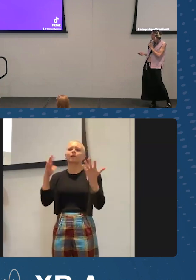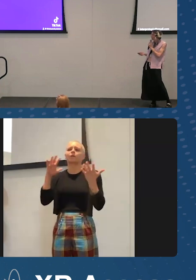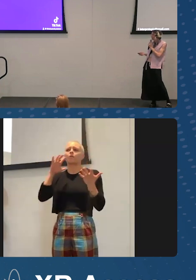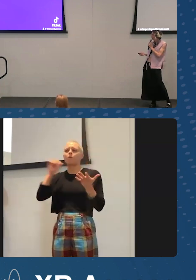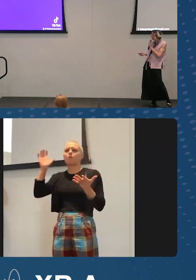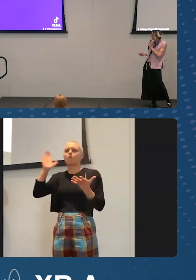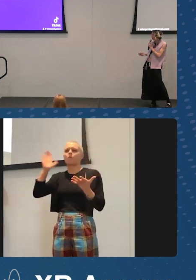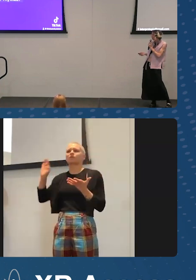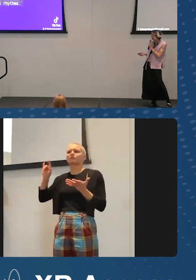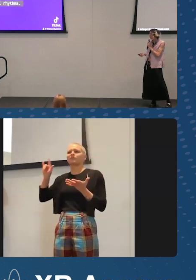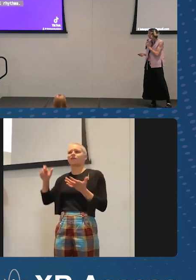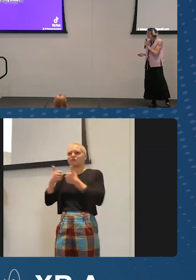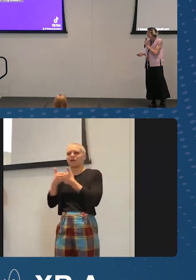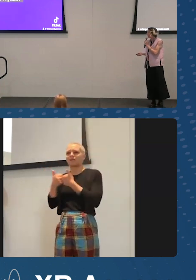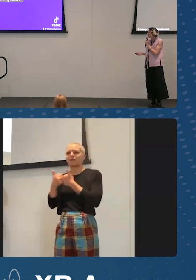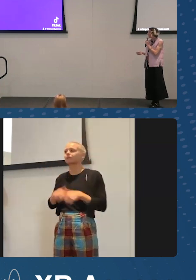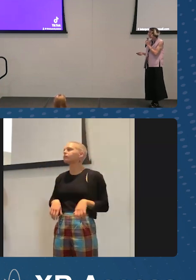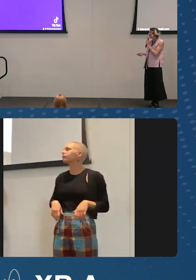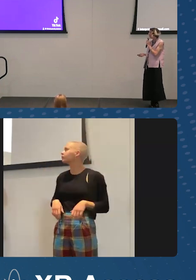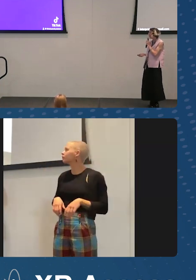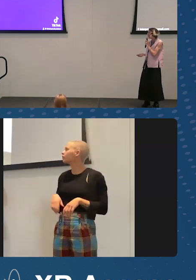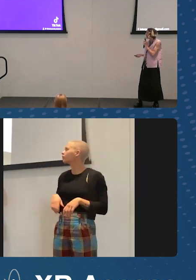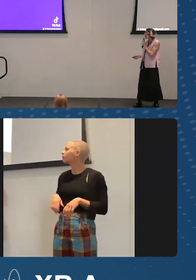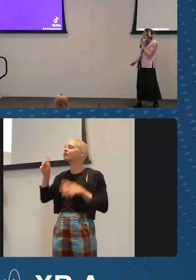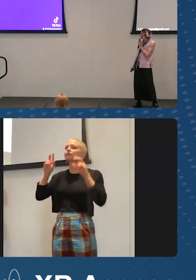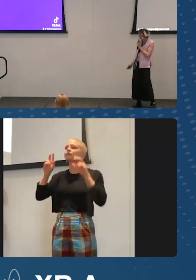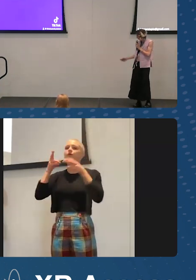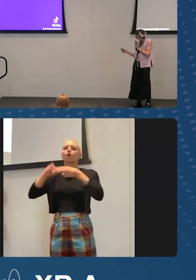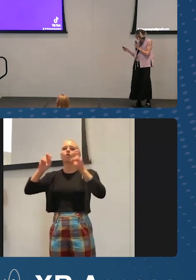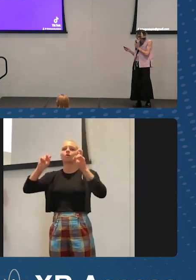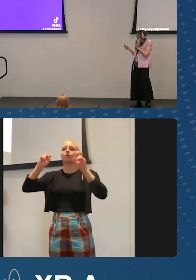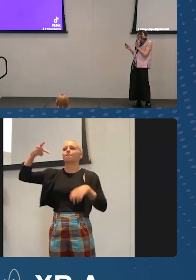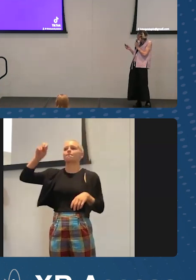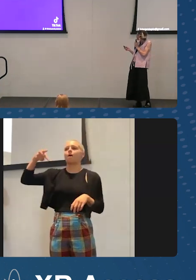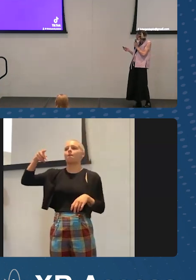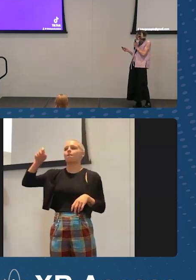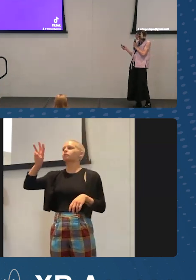This is called Pop Swamp. That's the area that we're in.